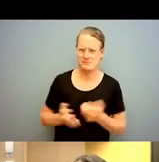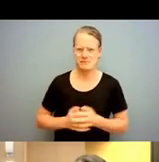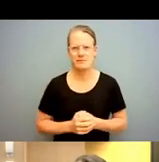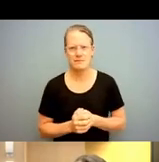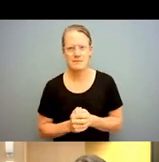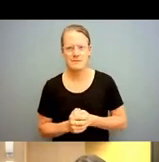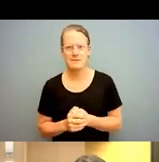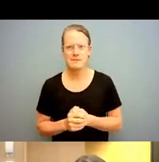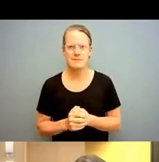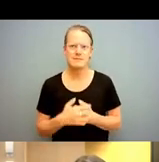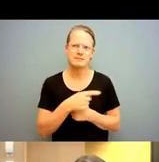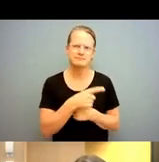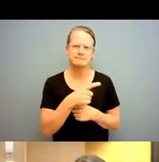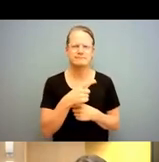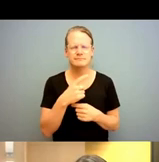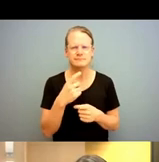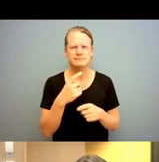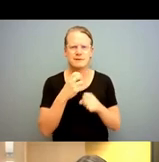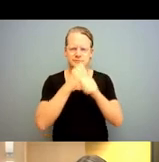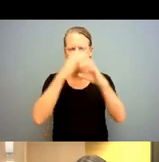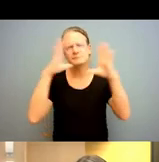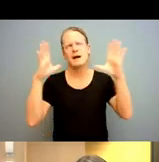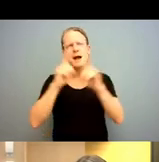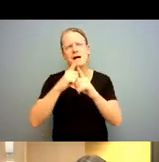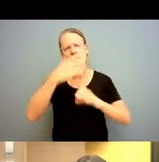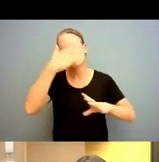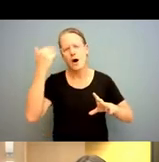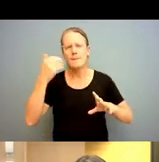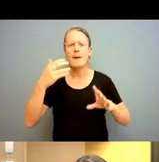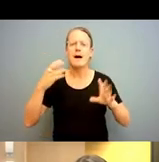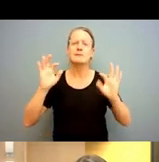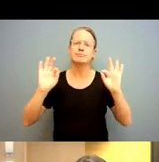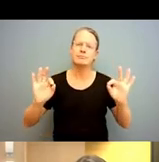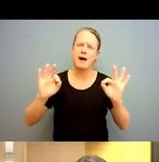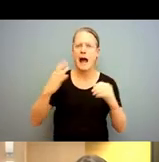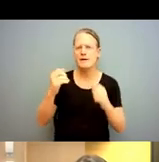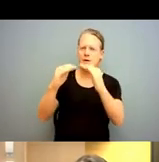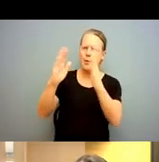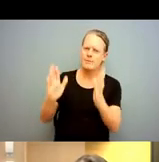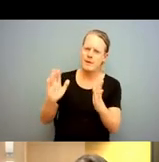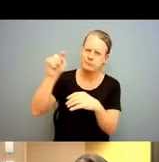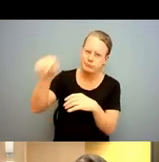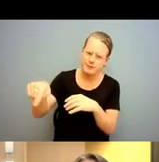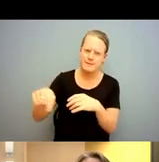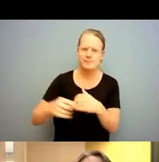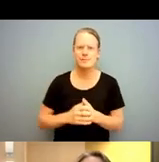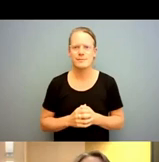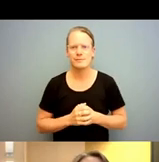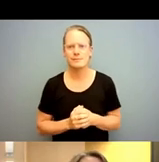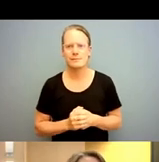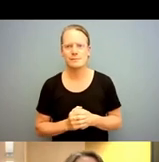Nuupa, made puerepuhtoutta muistopuhtsi ällin historia, tade nannosu atjepas vuota